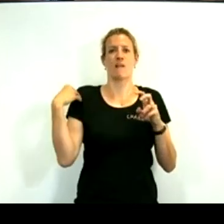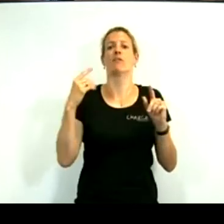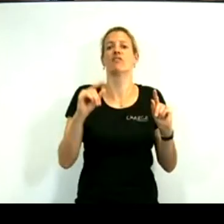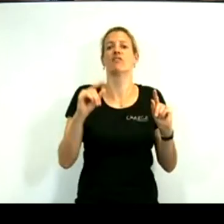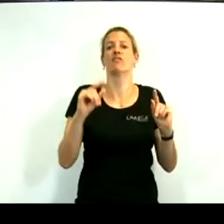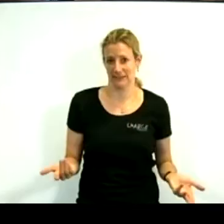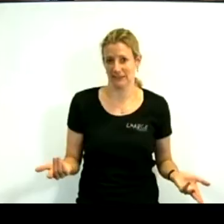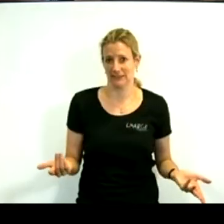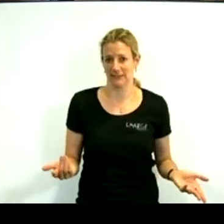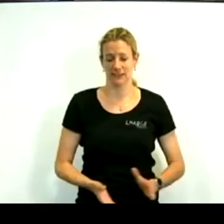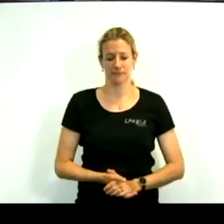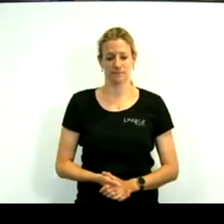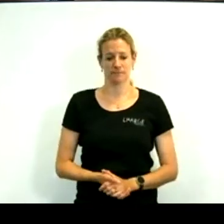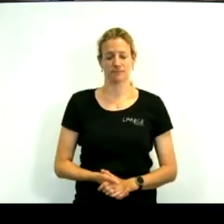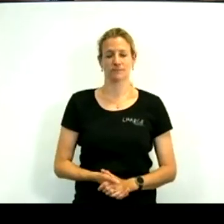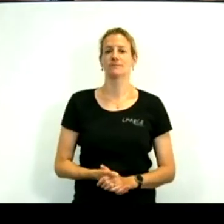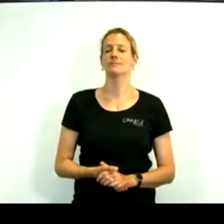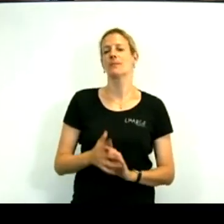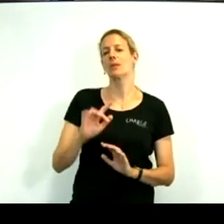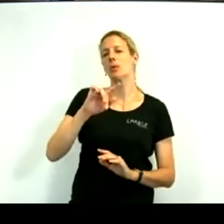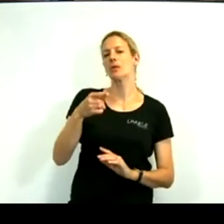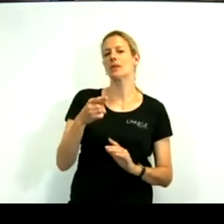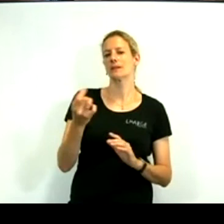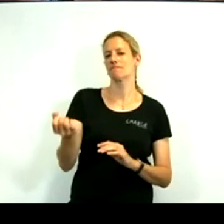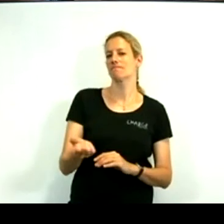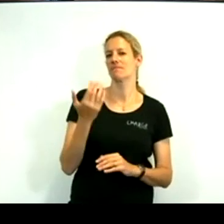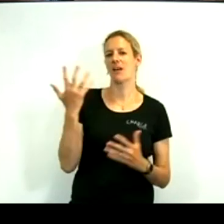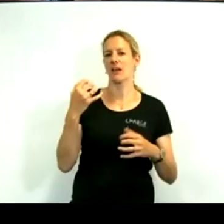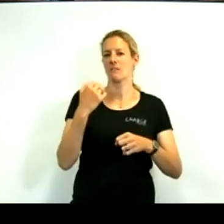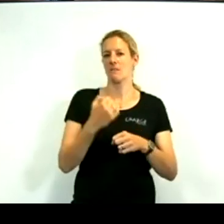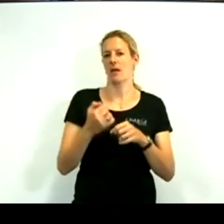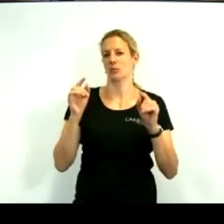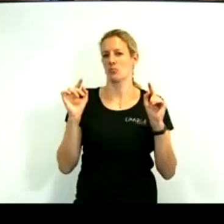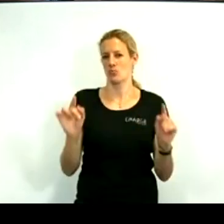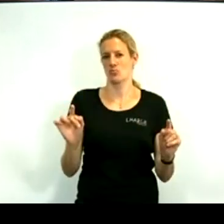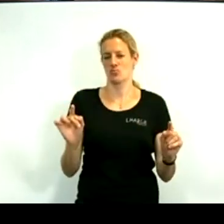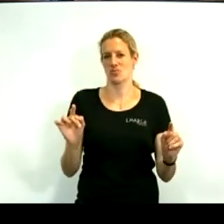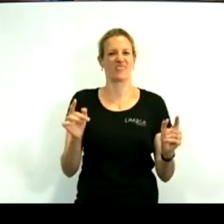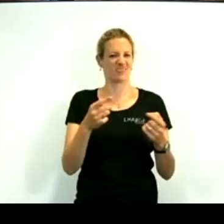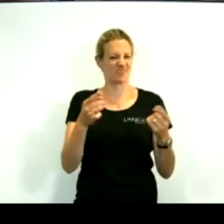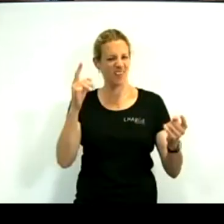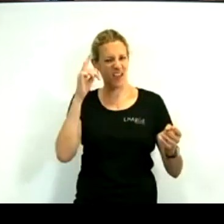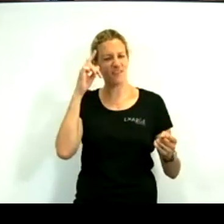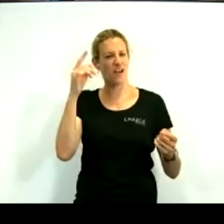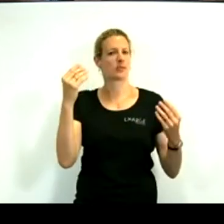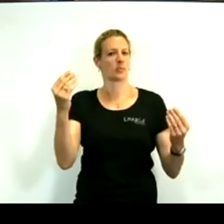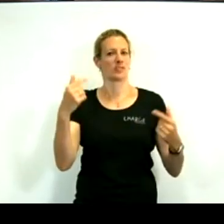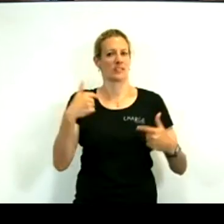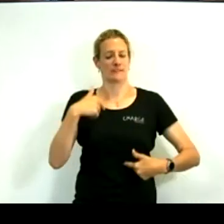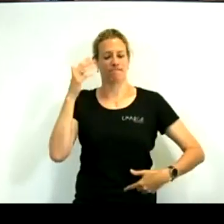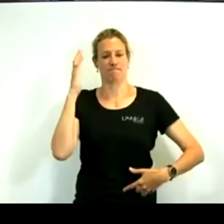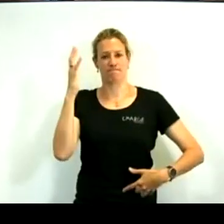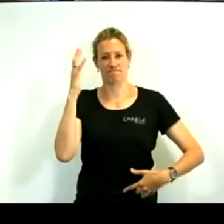what do you do? If you've ever heard me present, you know I go on and on about this. Every child